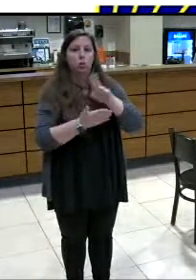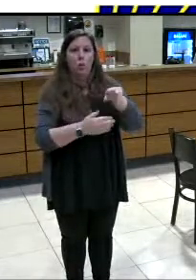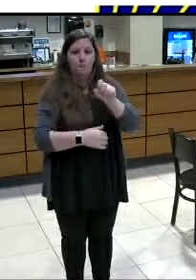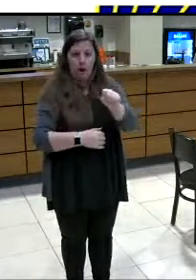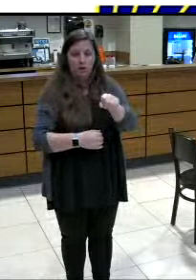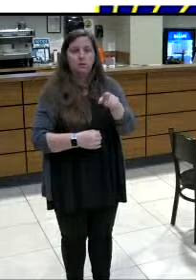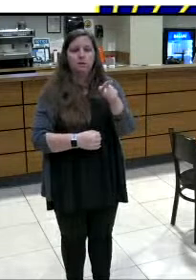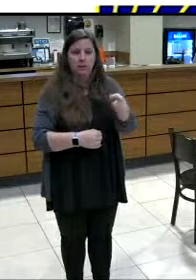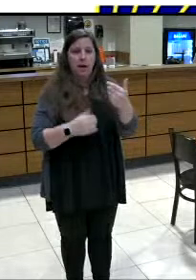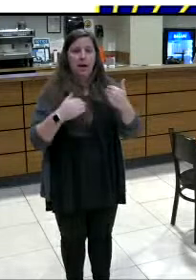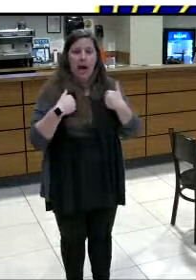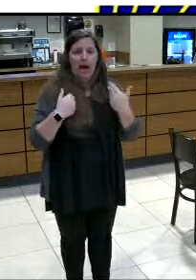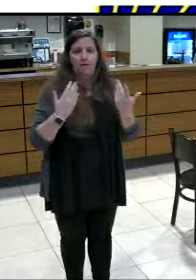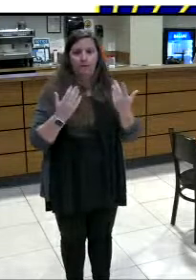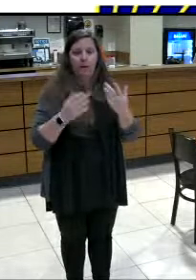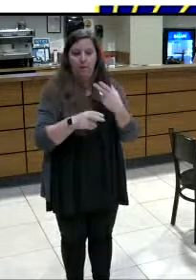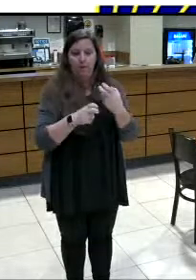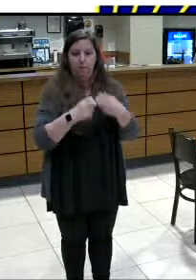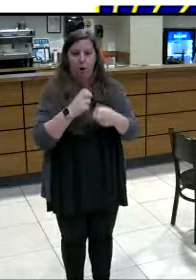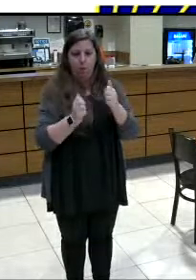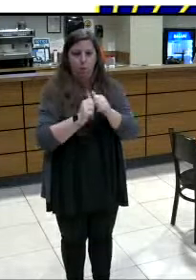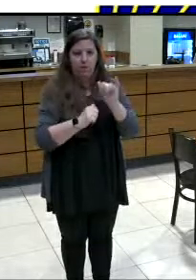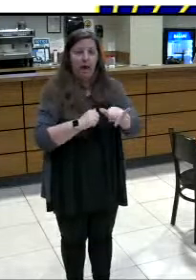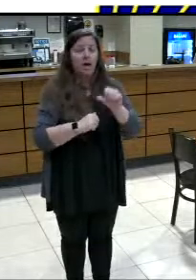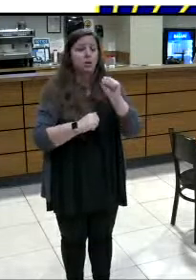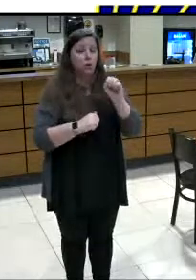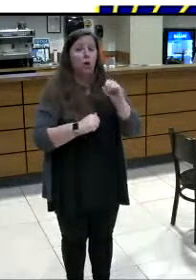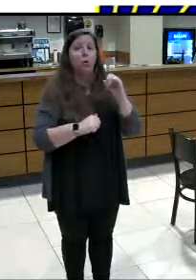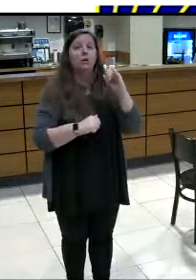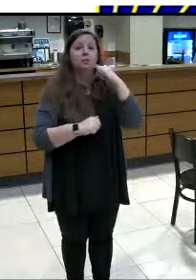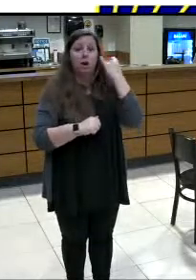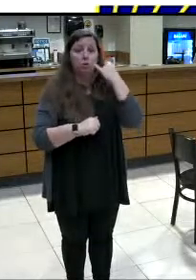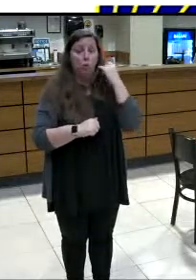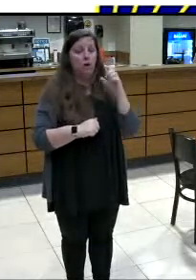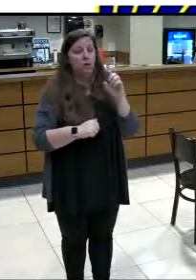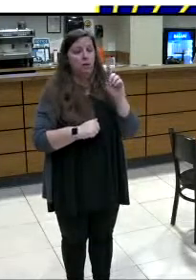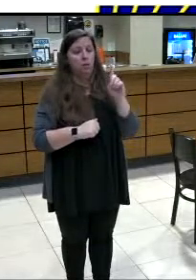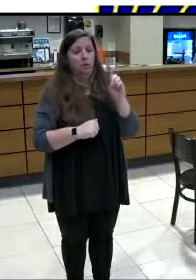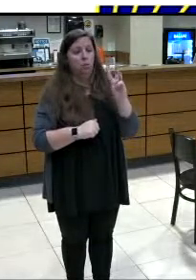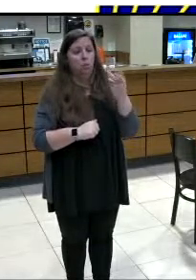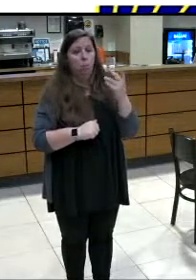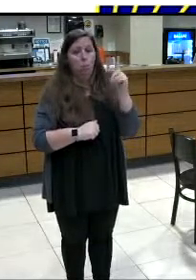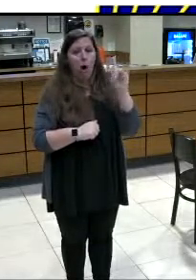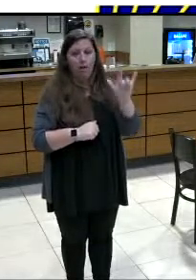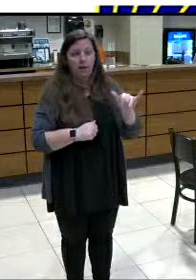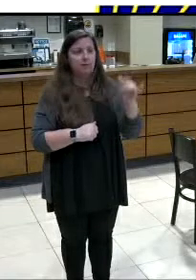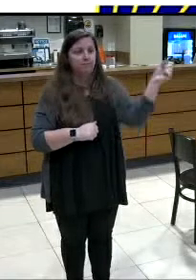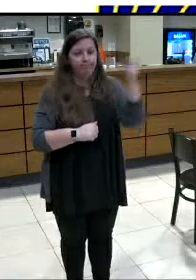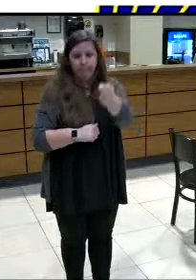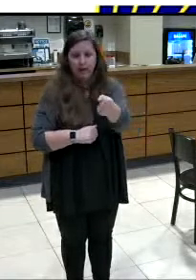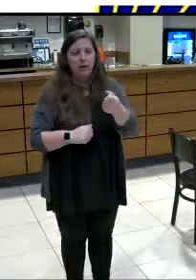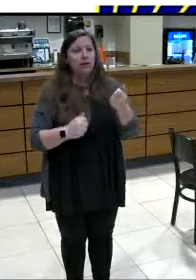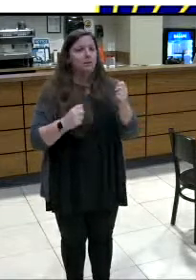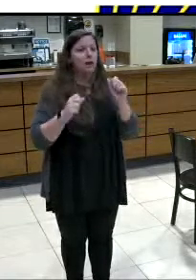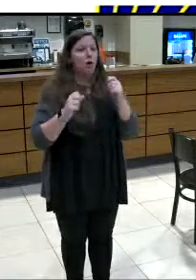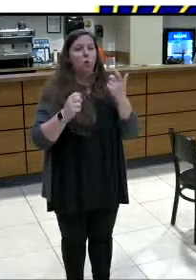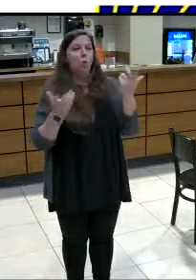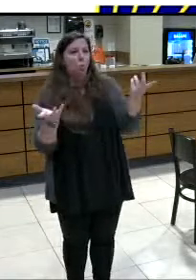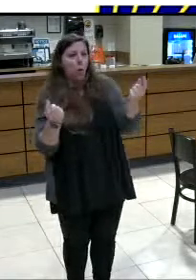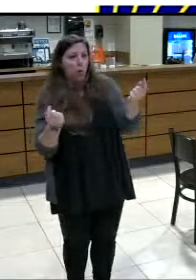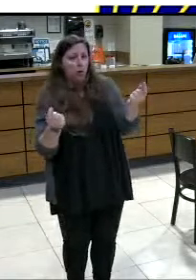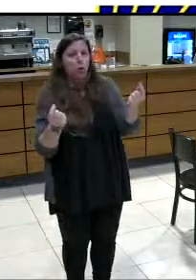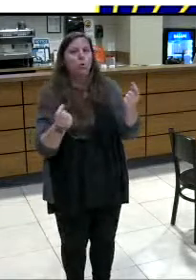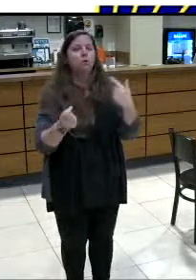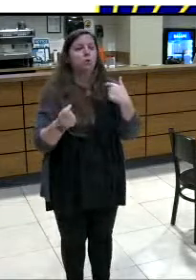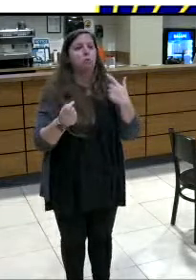what can we do about some of the discipline that we are experiencing on the school bus, as well as Marsha Thomas. And there was a plan crafted before the end of the